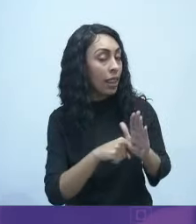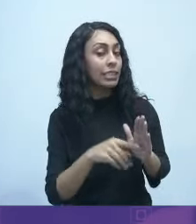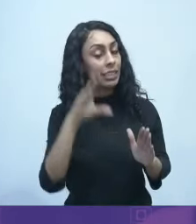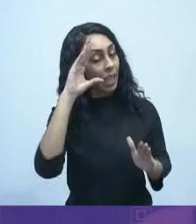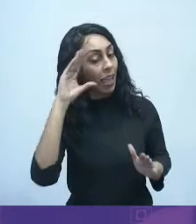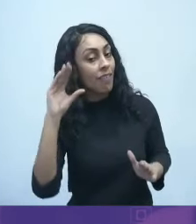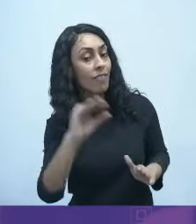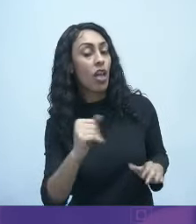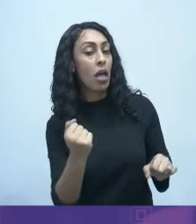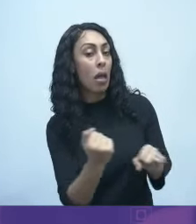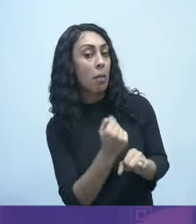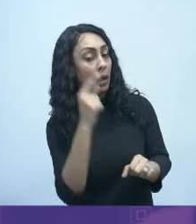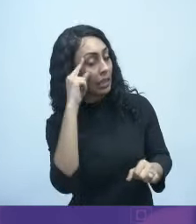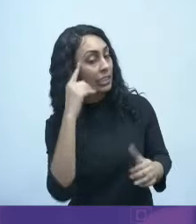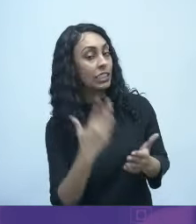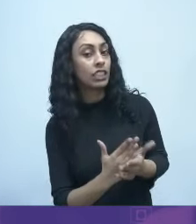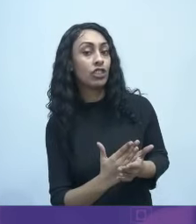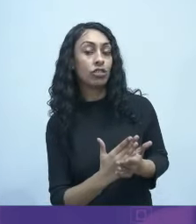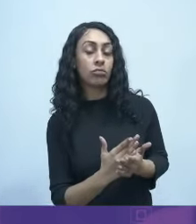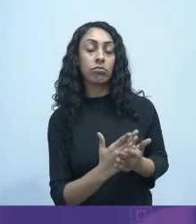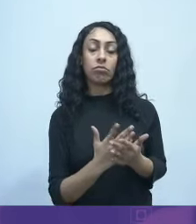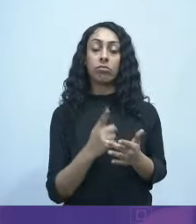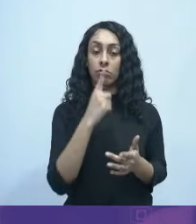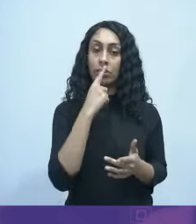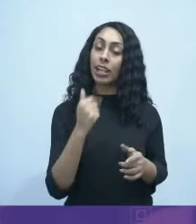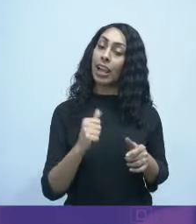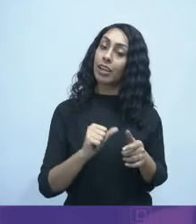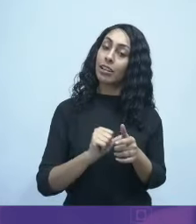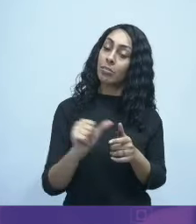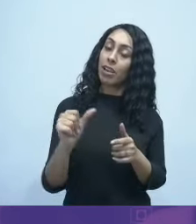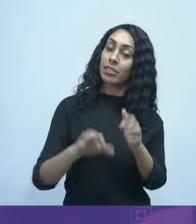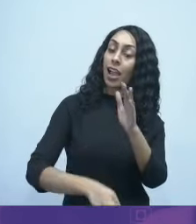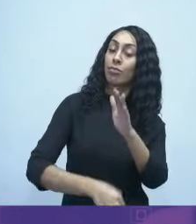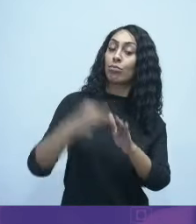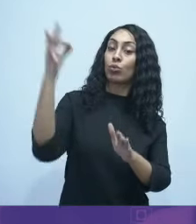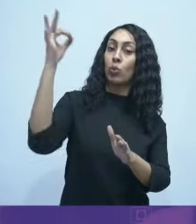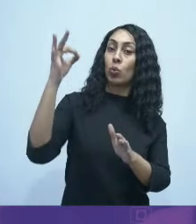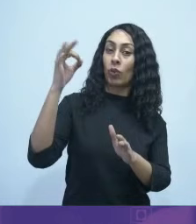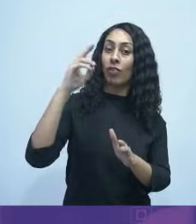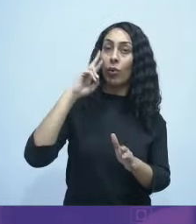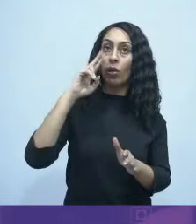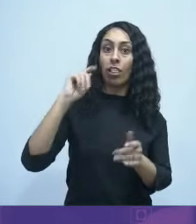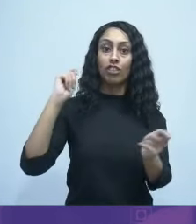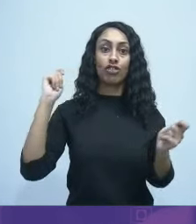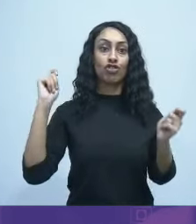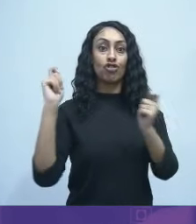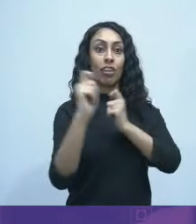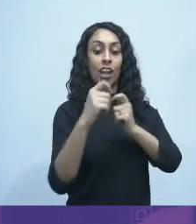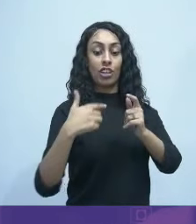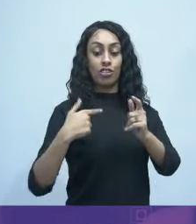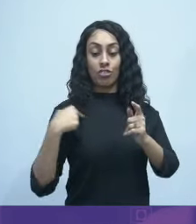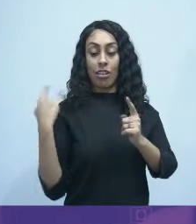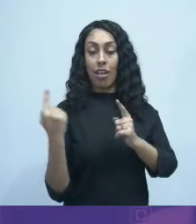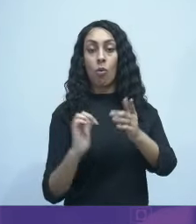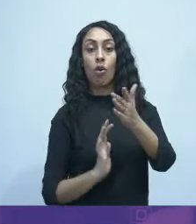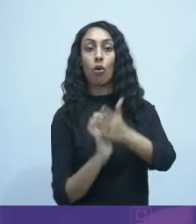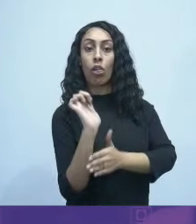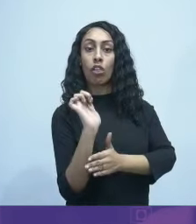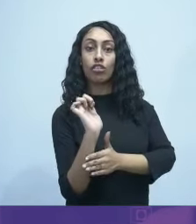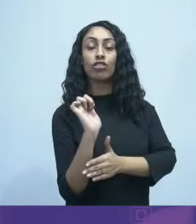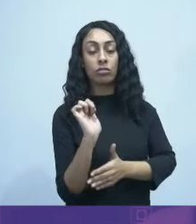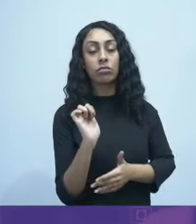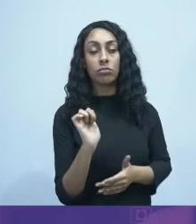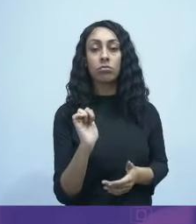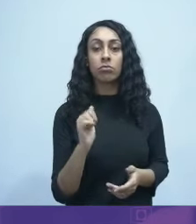also having a very honest conversation about the things we can do better, then I think we'll see a shift in our culture and our ability